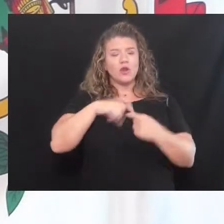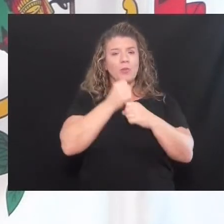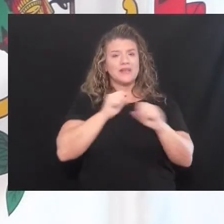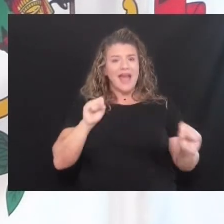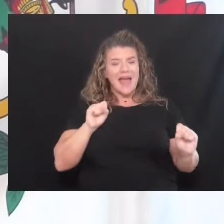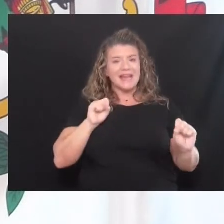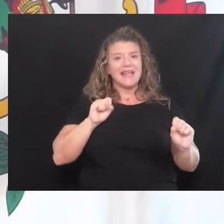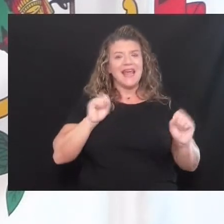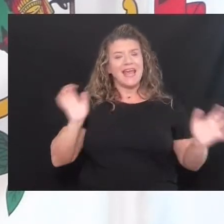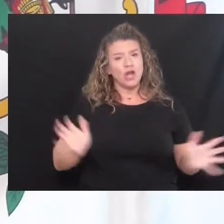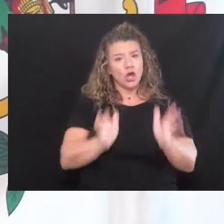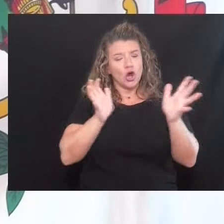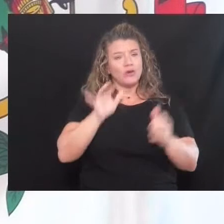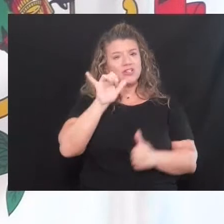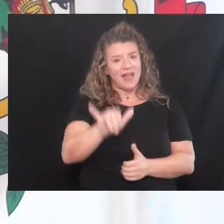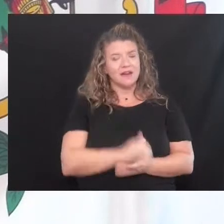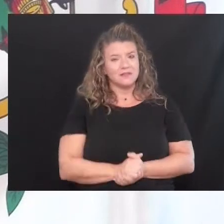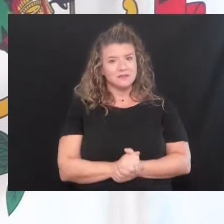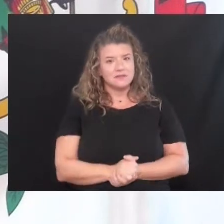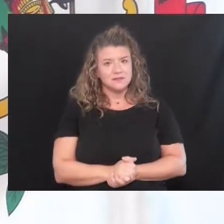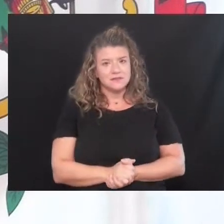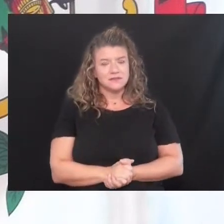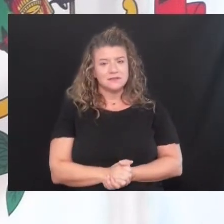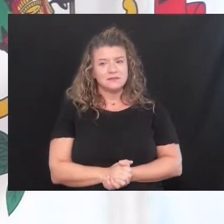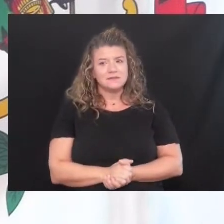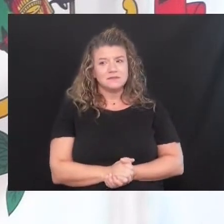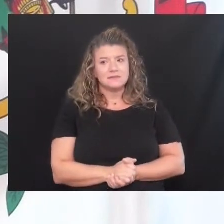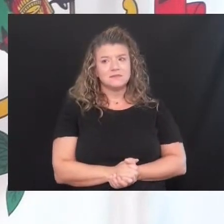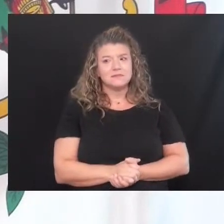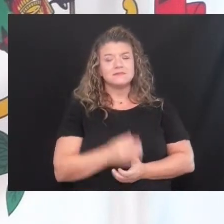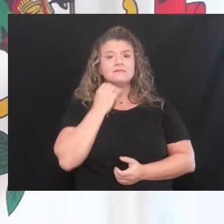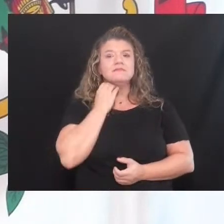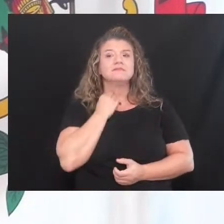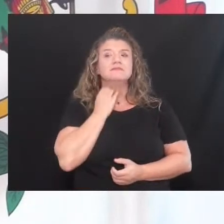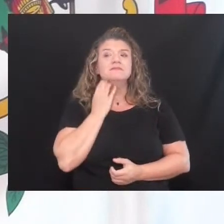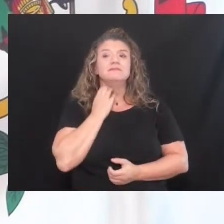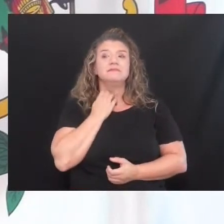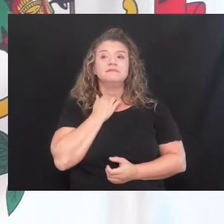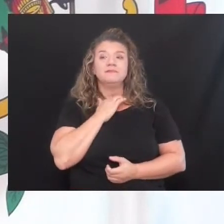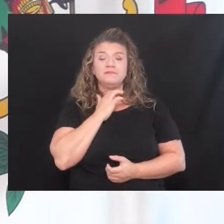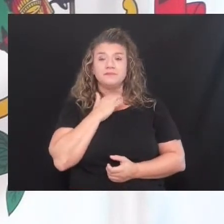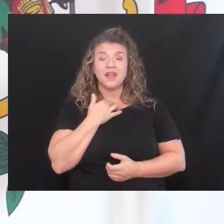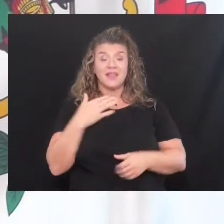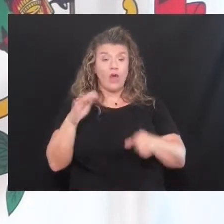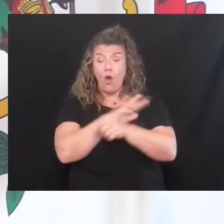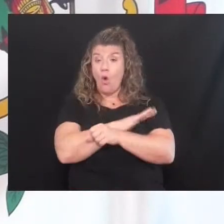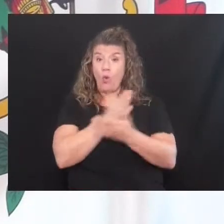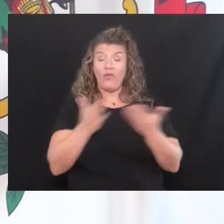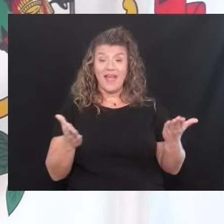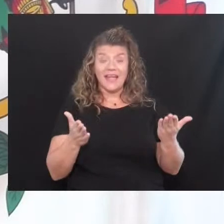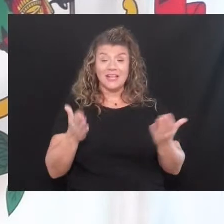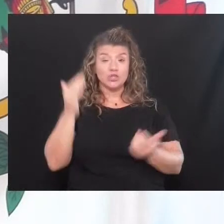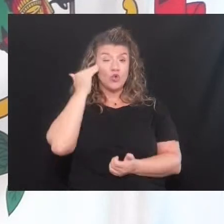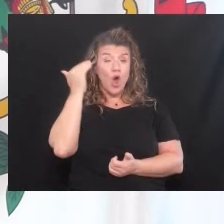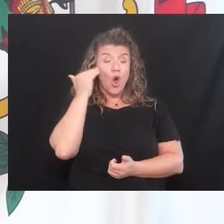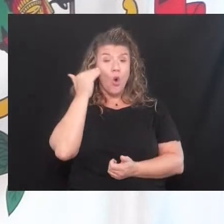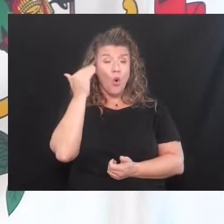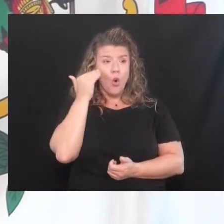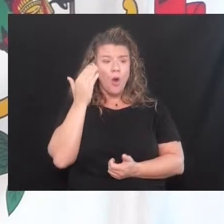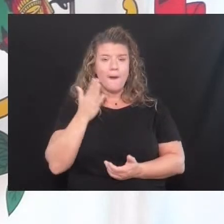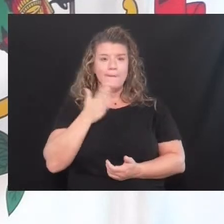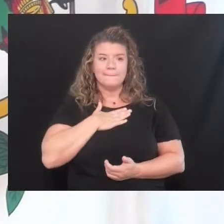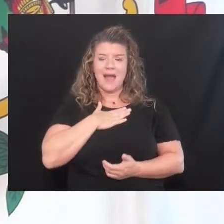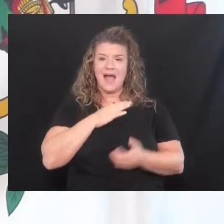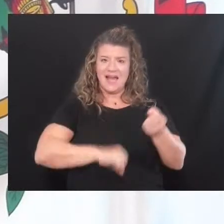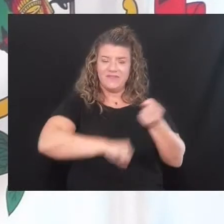and perpetuate that. And so, you know, the bottom line to the whole thing is, you know what an